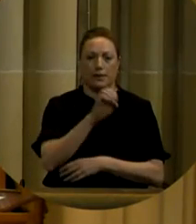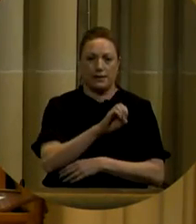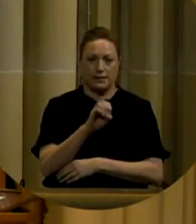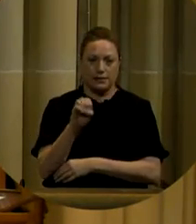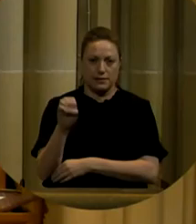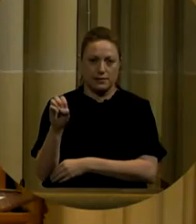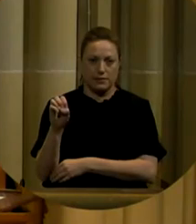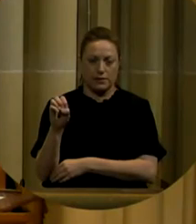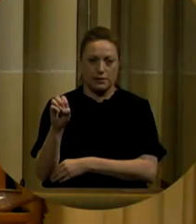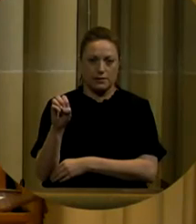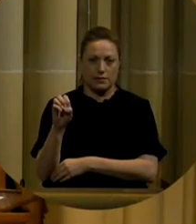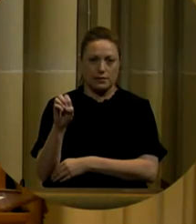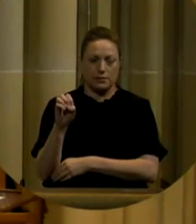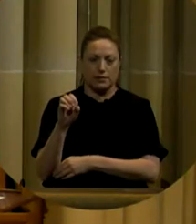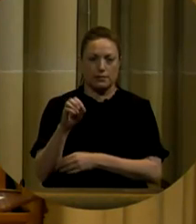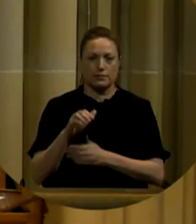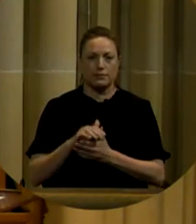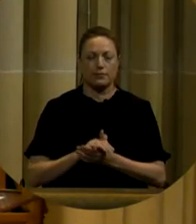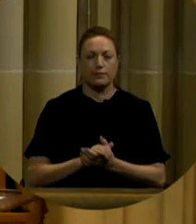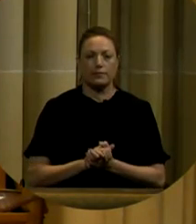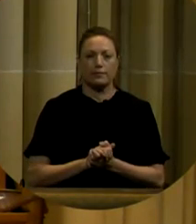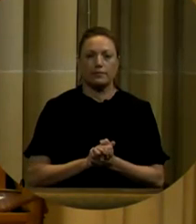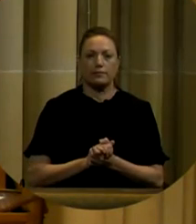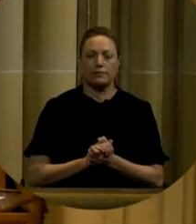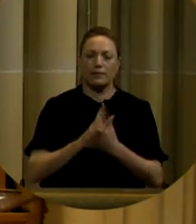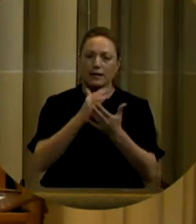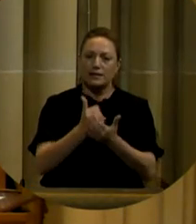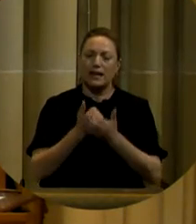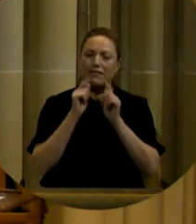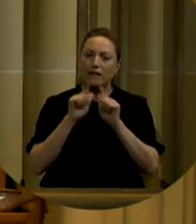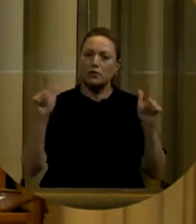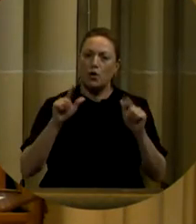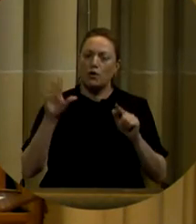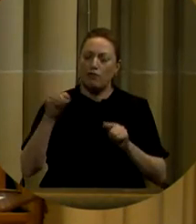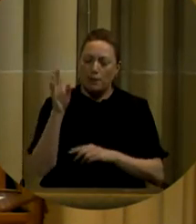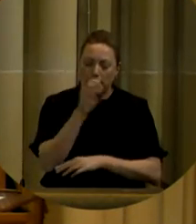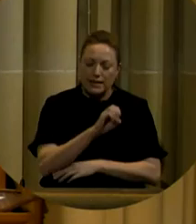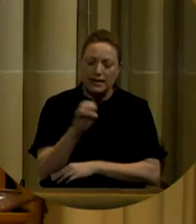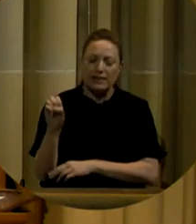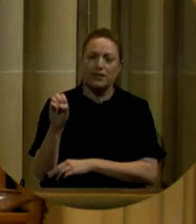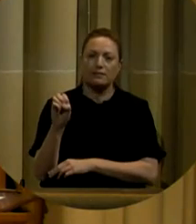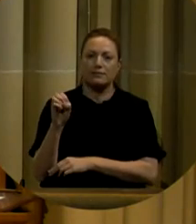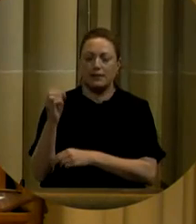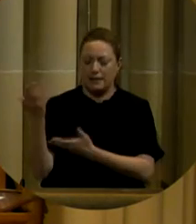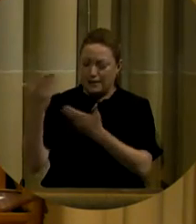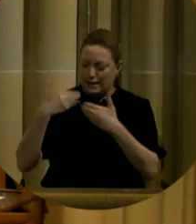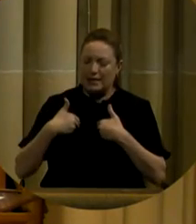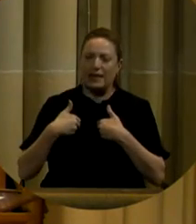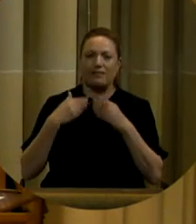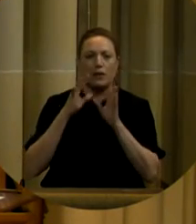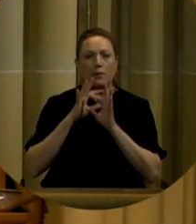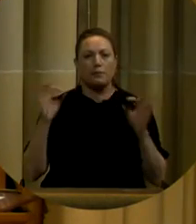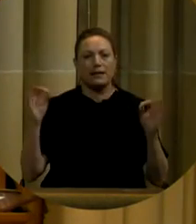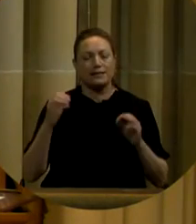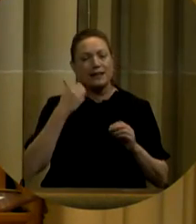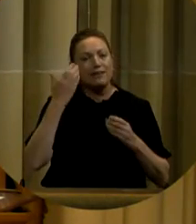from evil. Deliver us, Lord, we pray, from every evil. Graciously grant peace